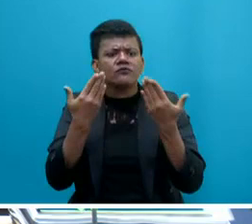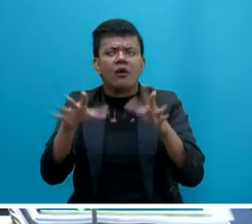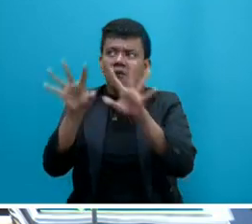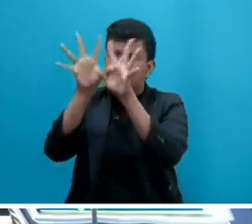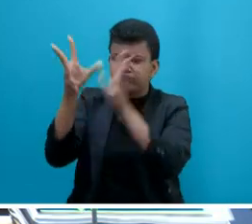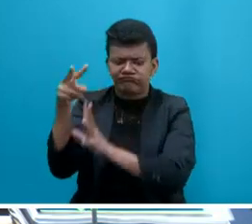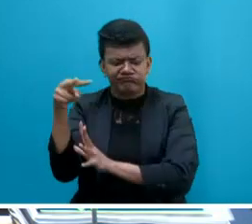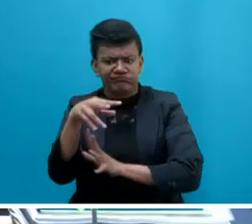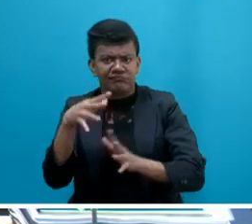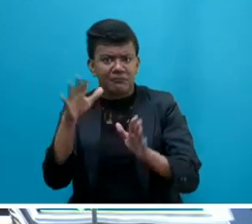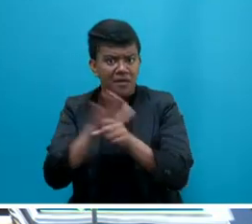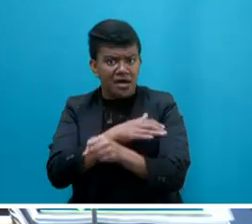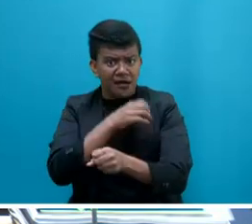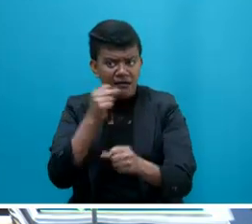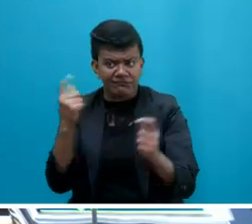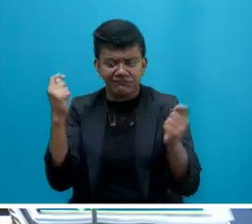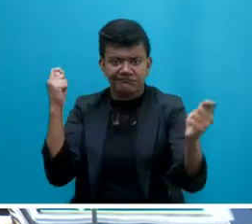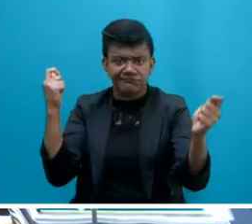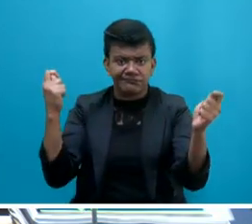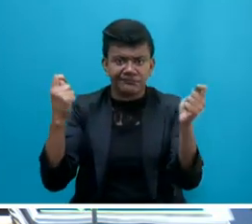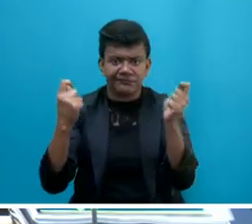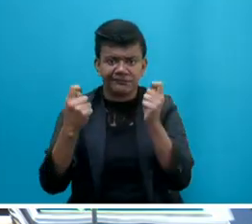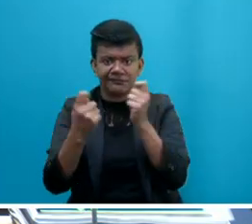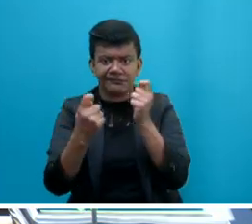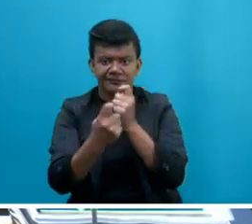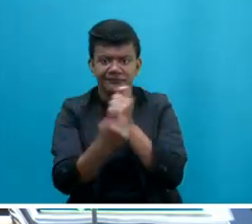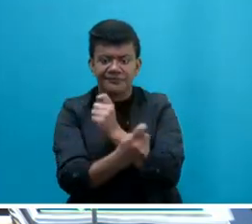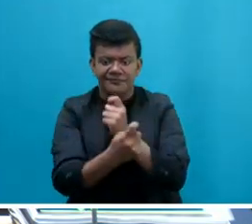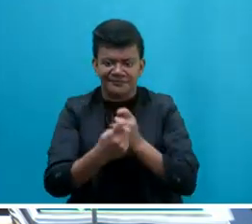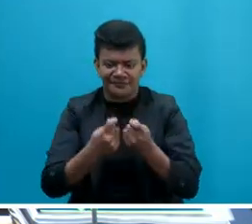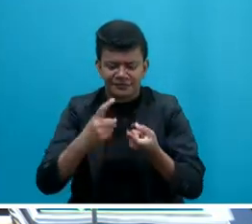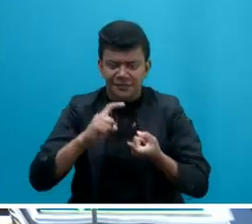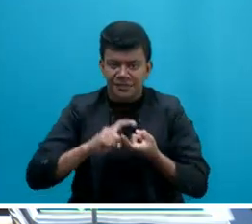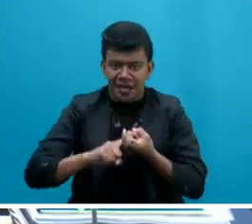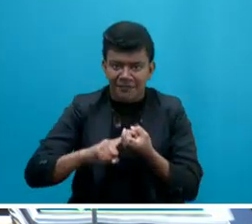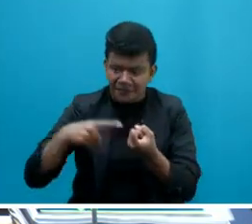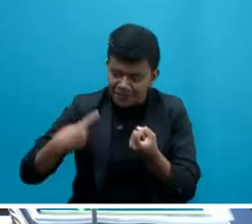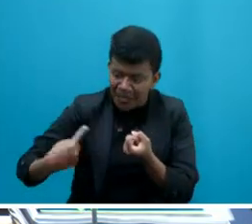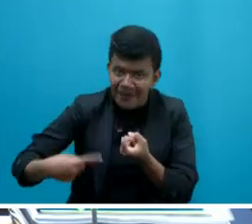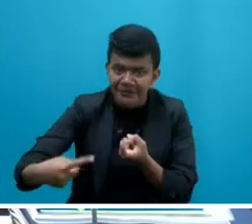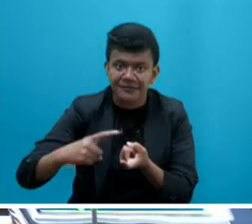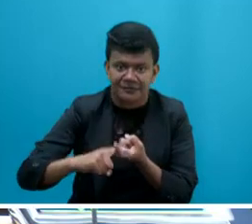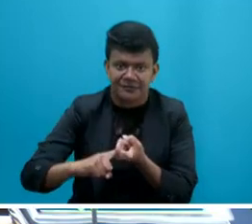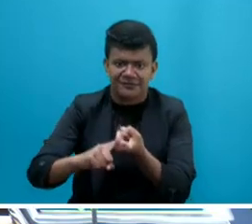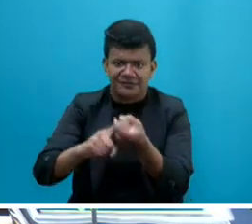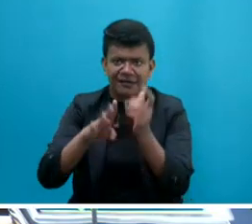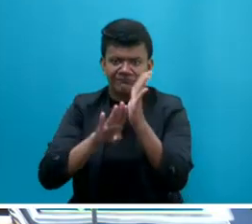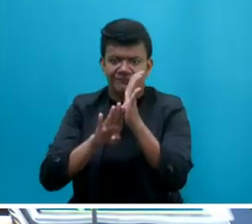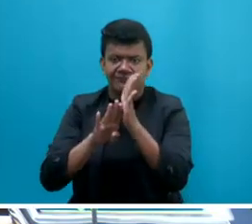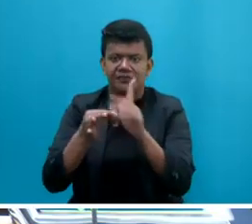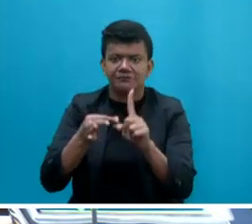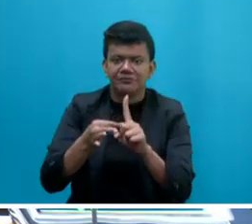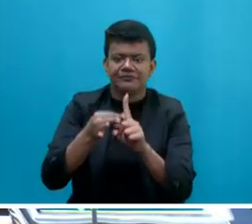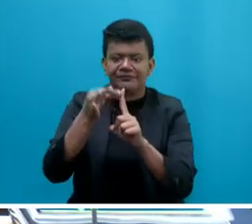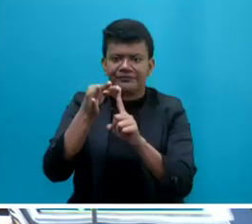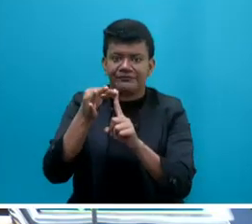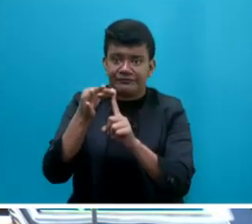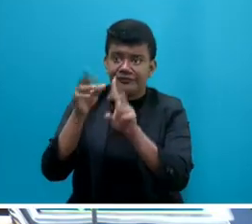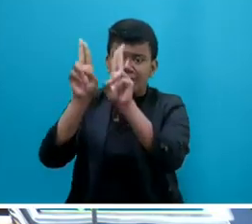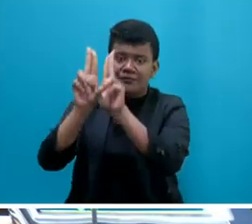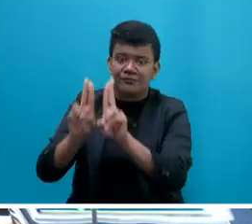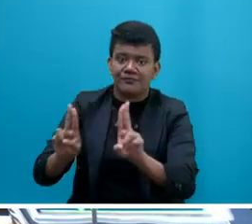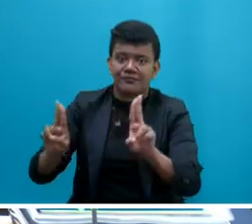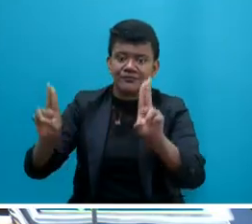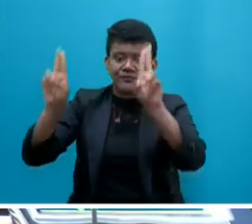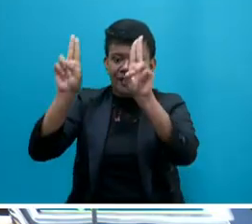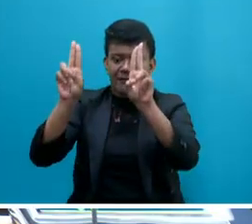making consistent, sustained progress. The United Nations has declared 2020